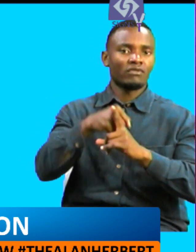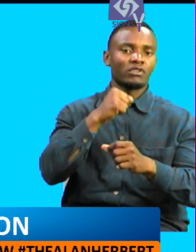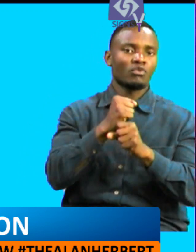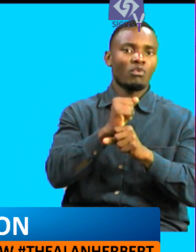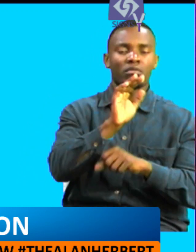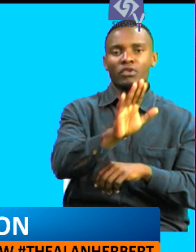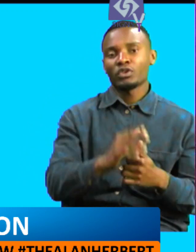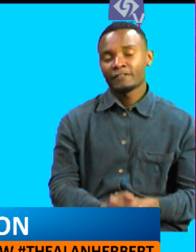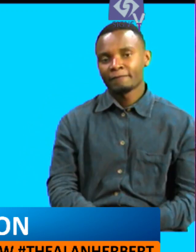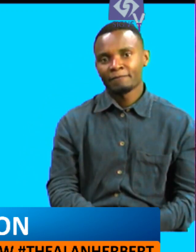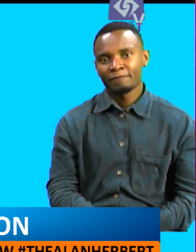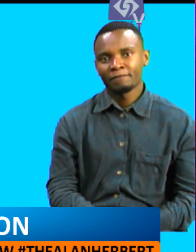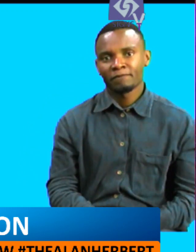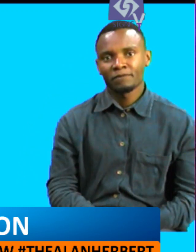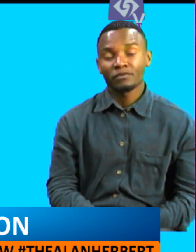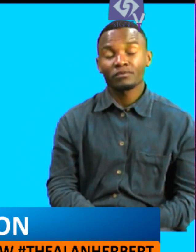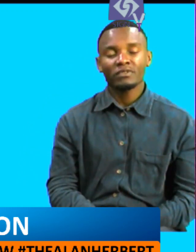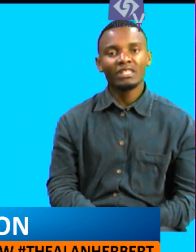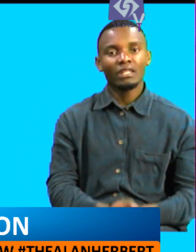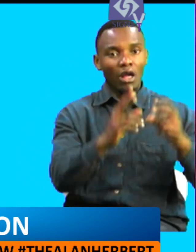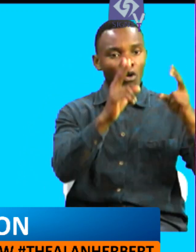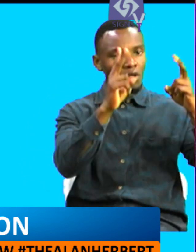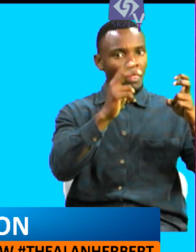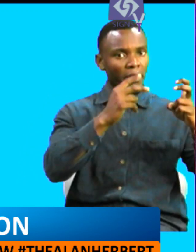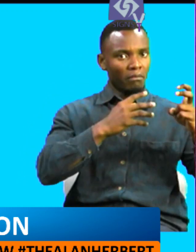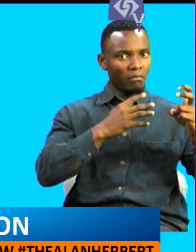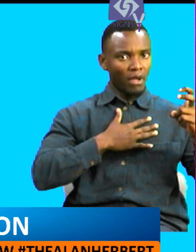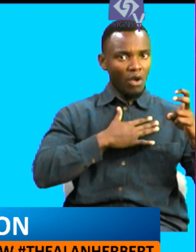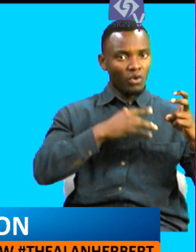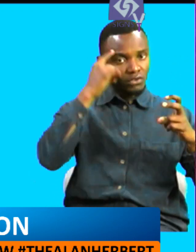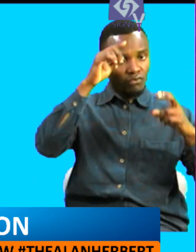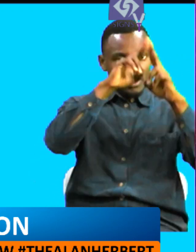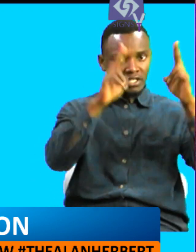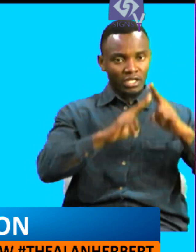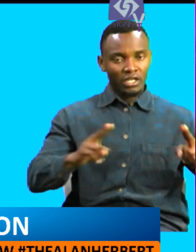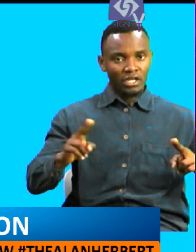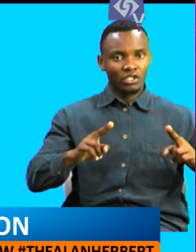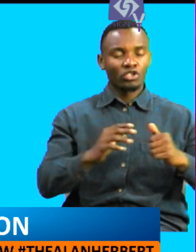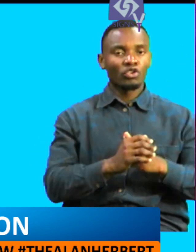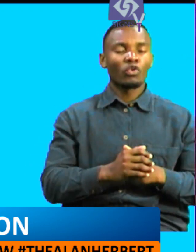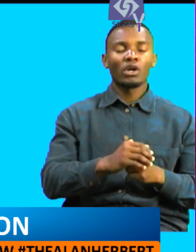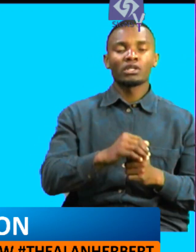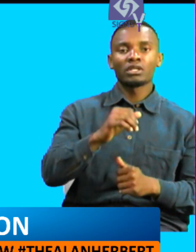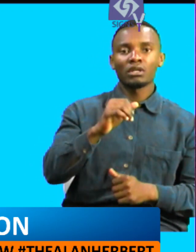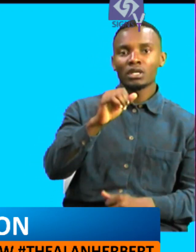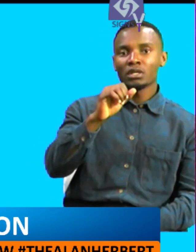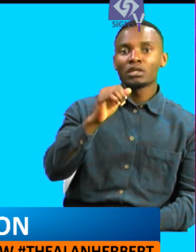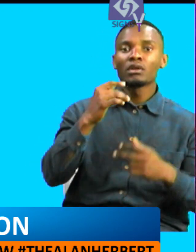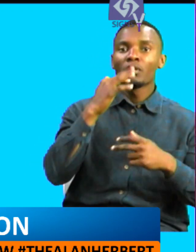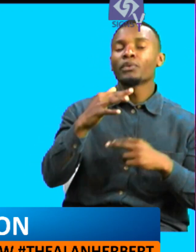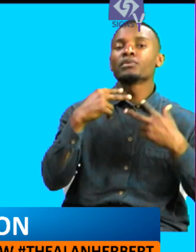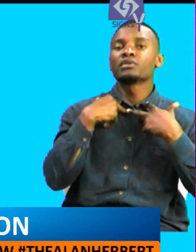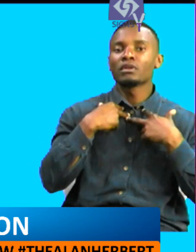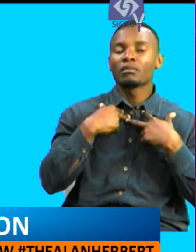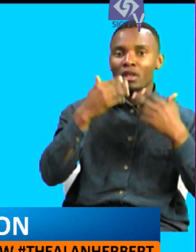work? So first of all, our theme for the International Stammering Awareness Day 2023 was